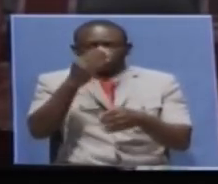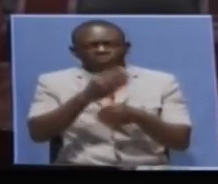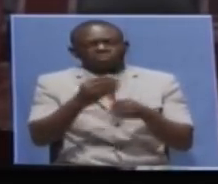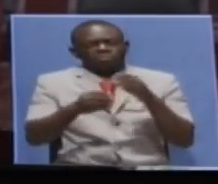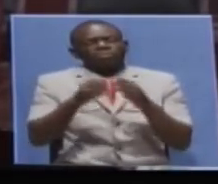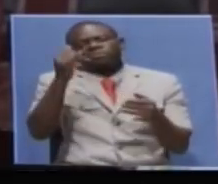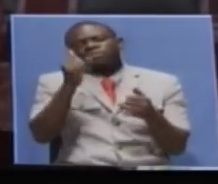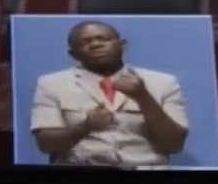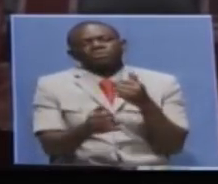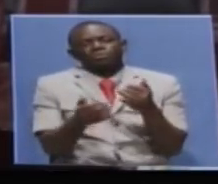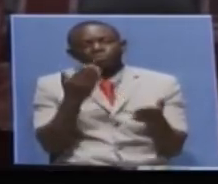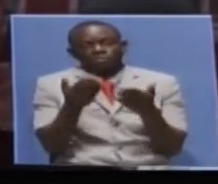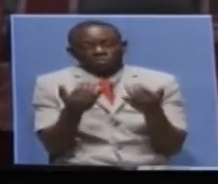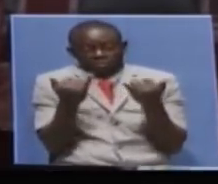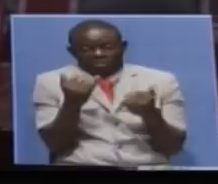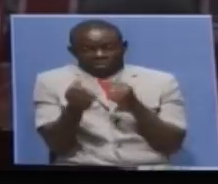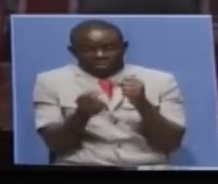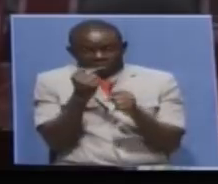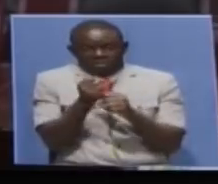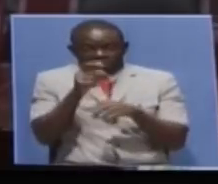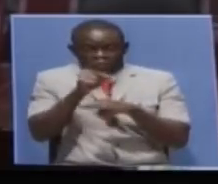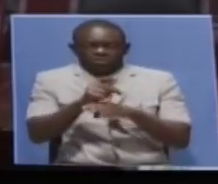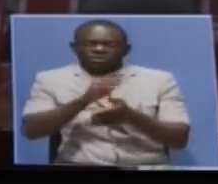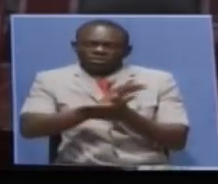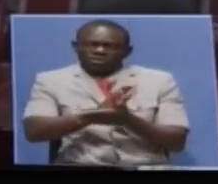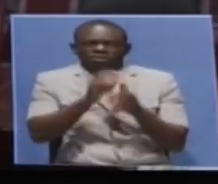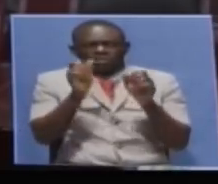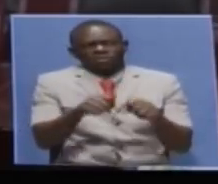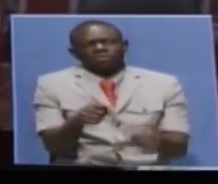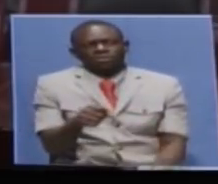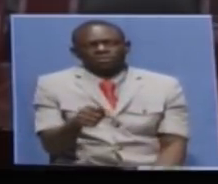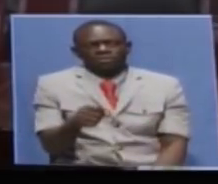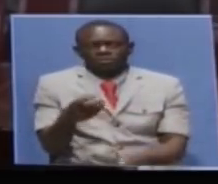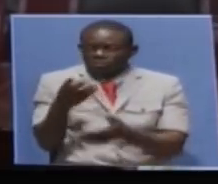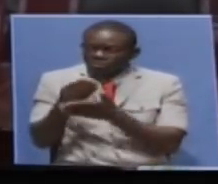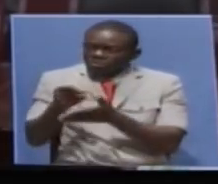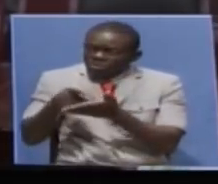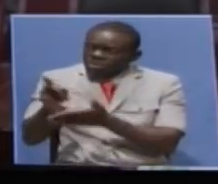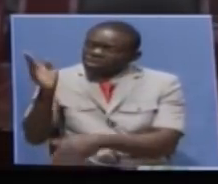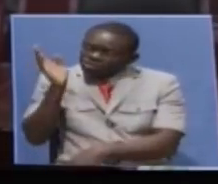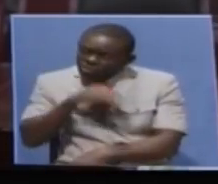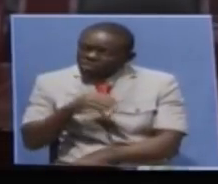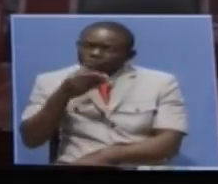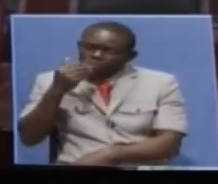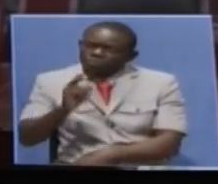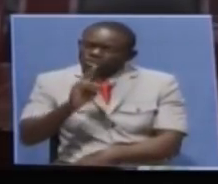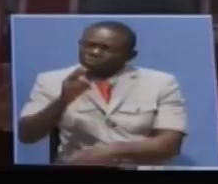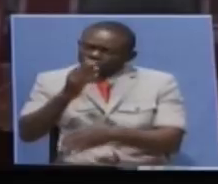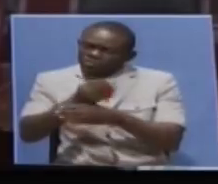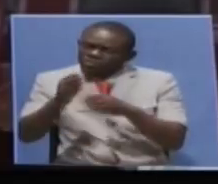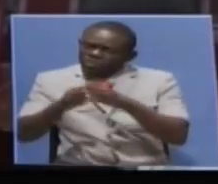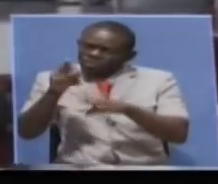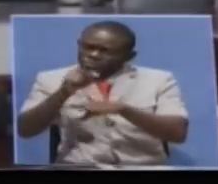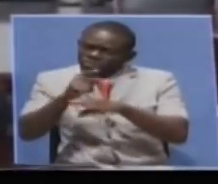project is finished. And if he doesn't invest the money back on that project, where is he going to get the interim payment certificate for government to pay for